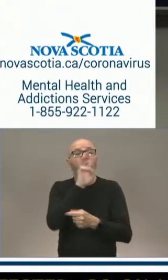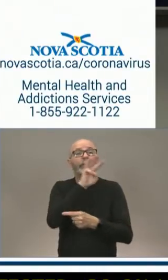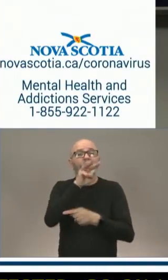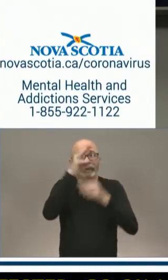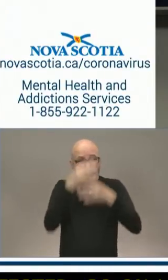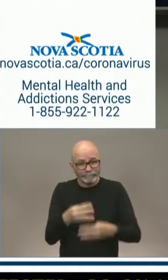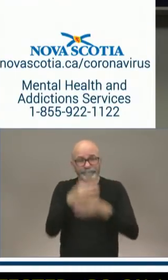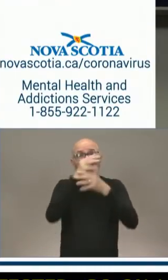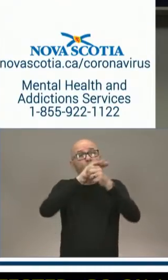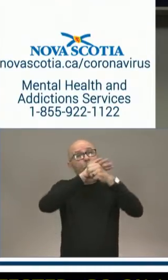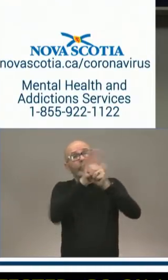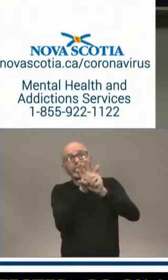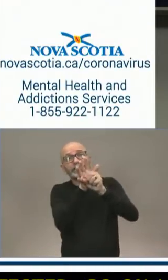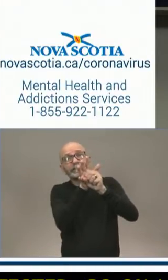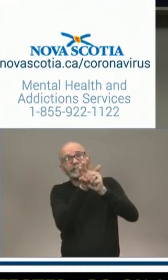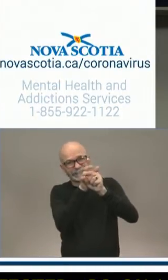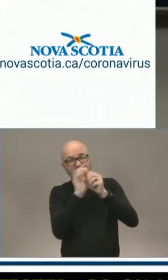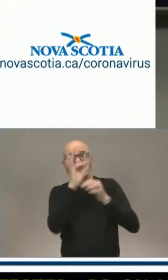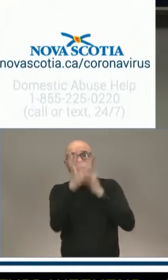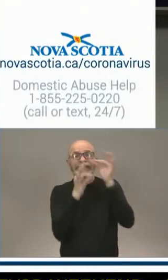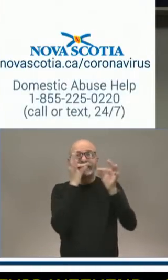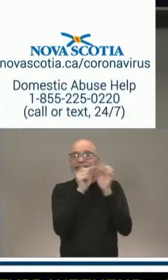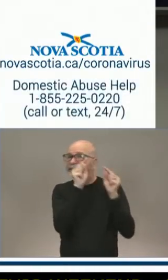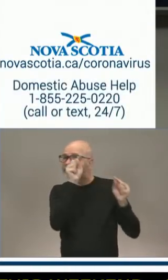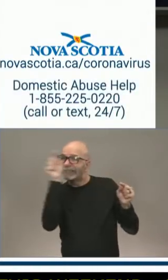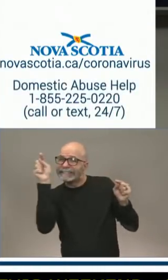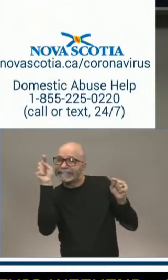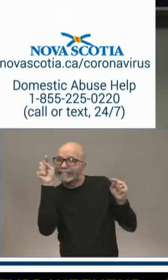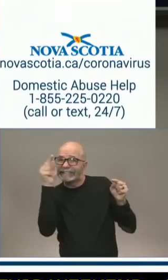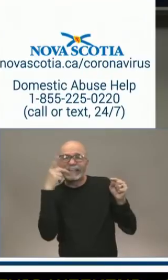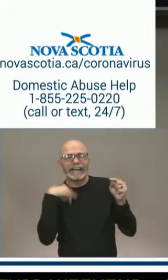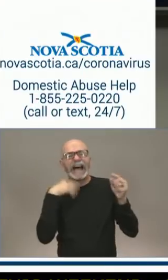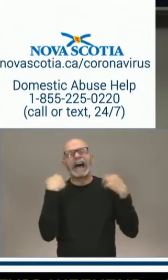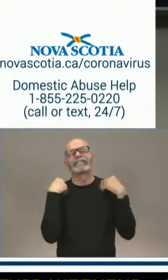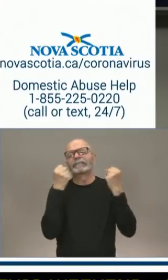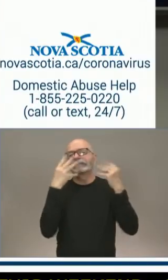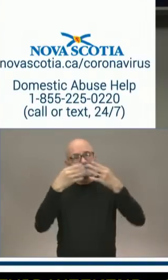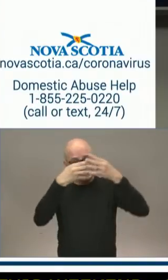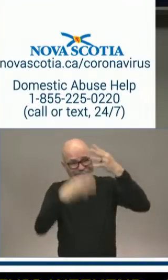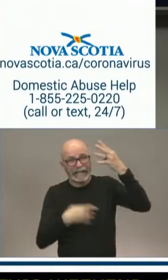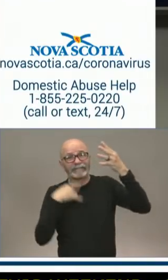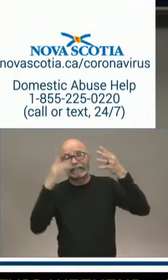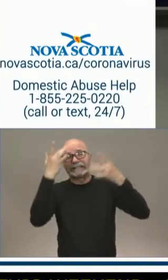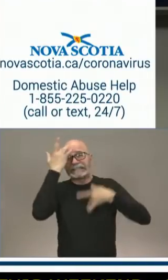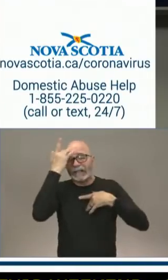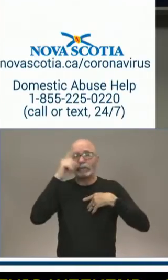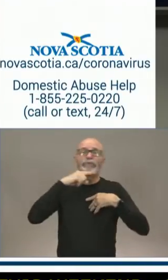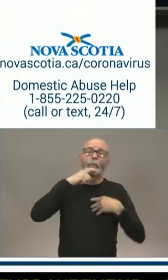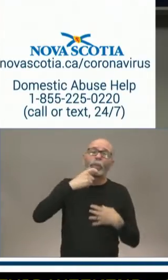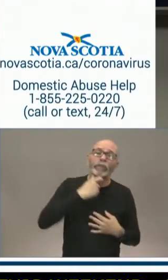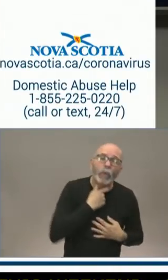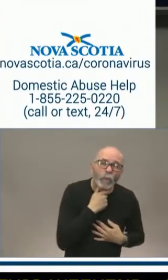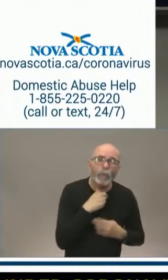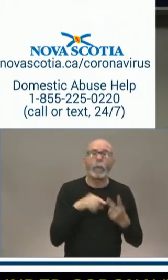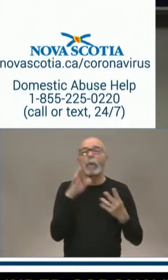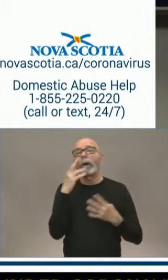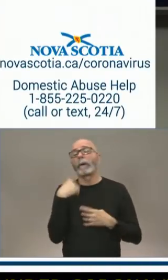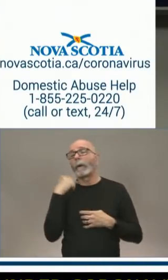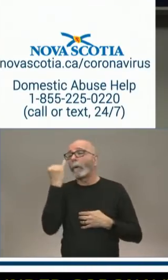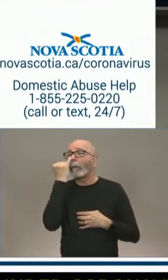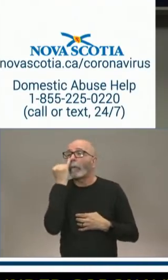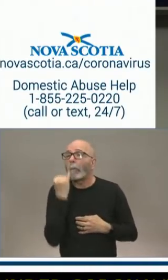had multiple symptoms, you have one mild symptom, or you even have just been in contact with multiple groups, whether through